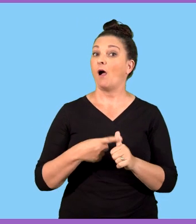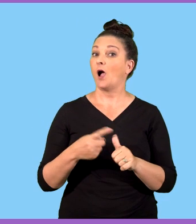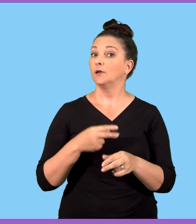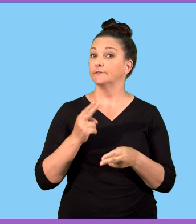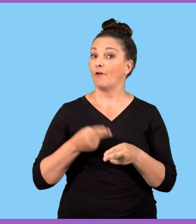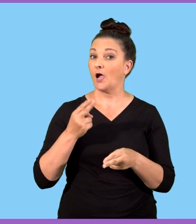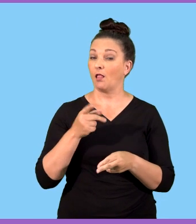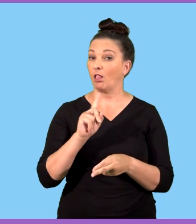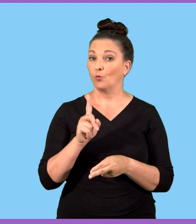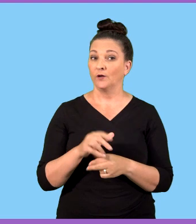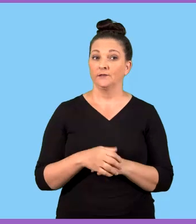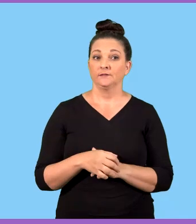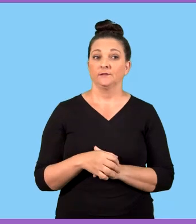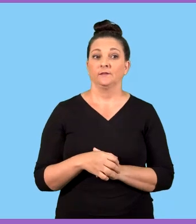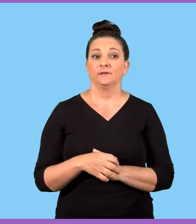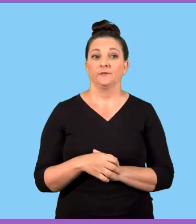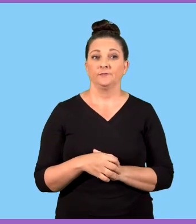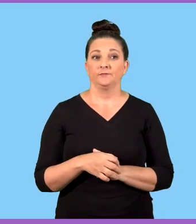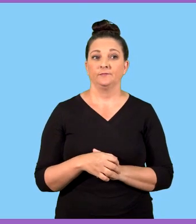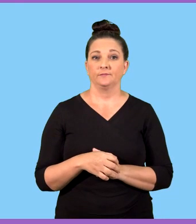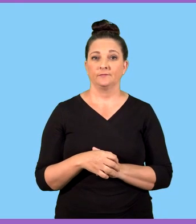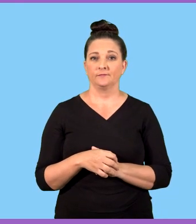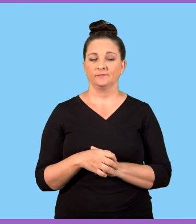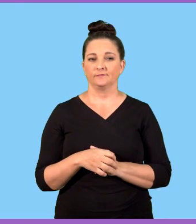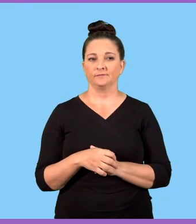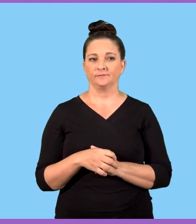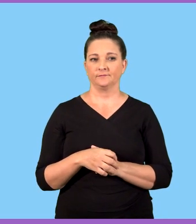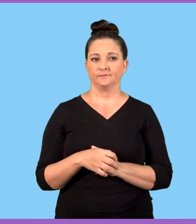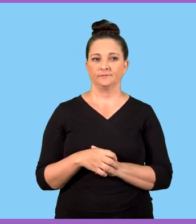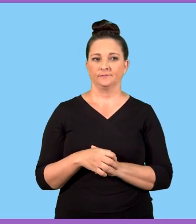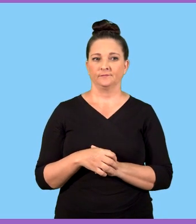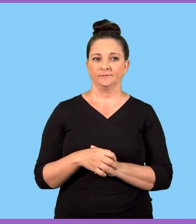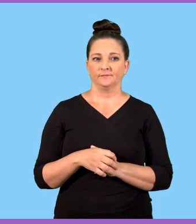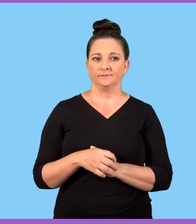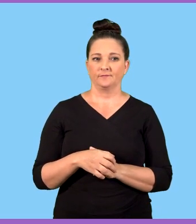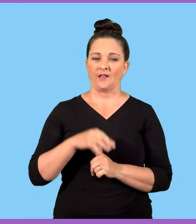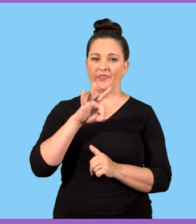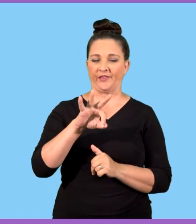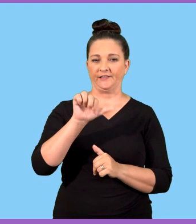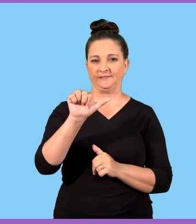answer here, 36,94. Let's do an example.